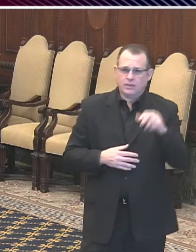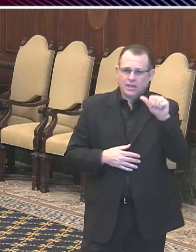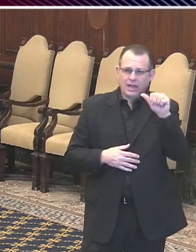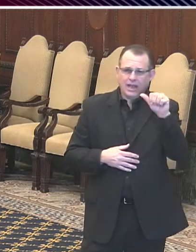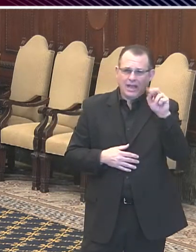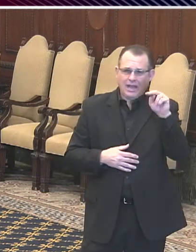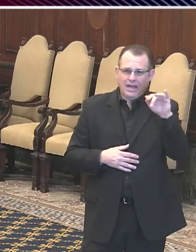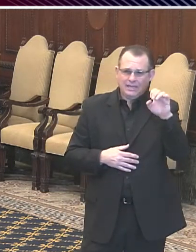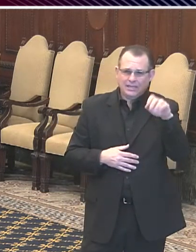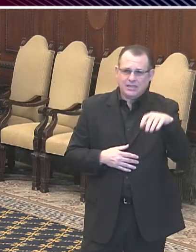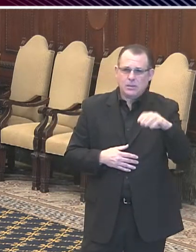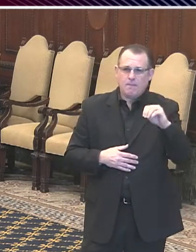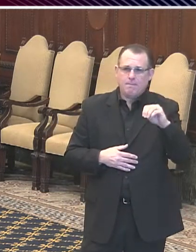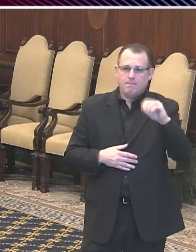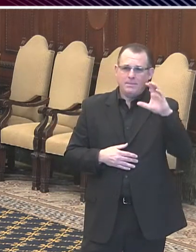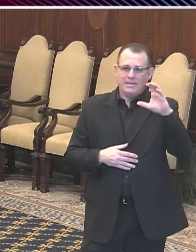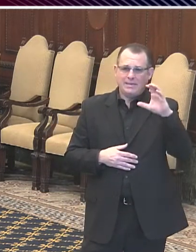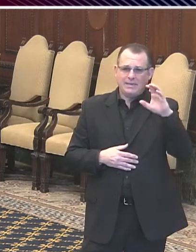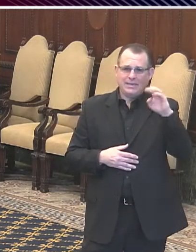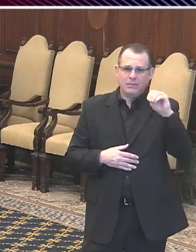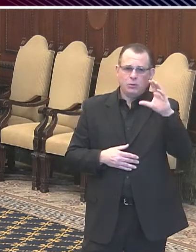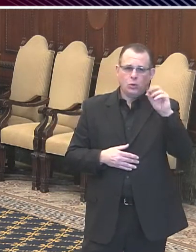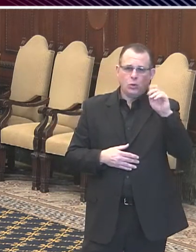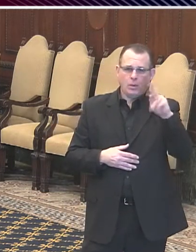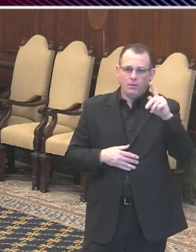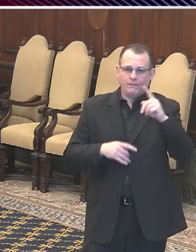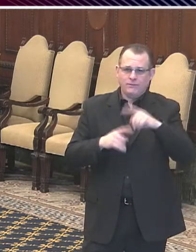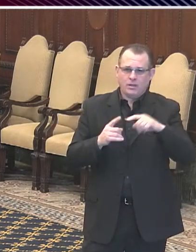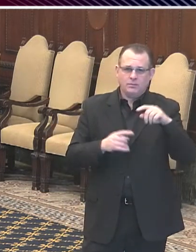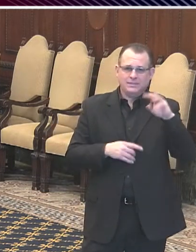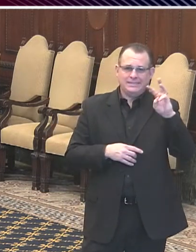with 6ABC. You are now unmuted.